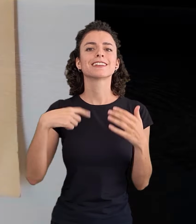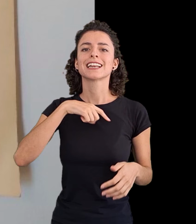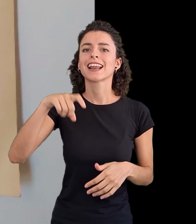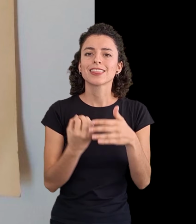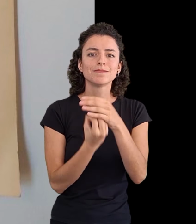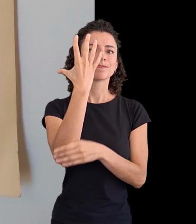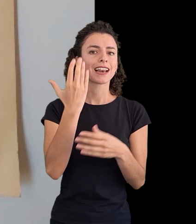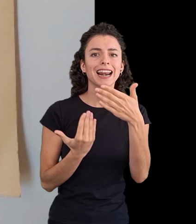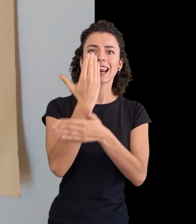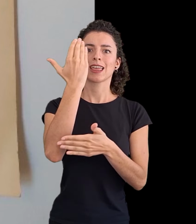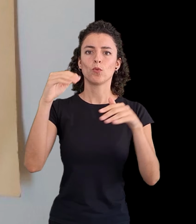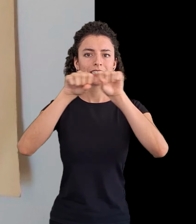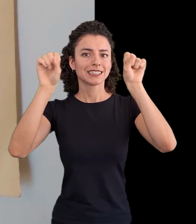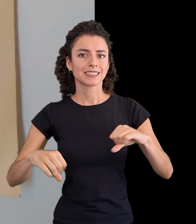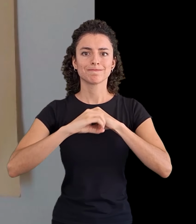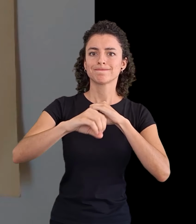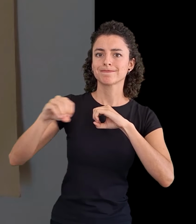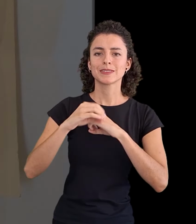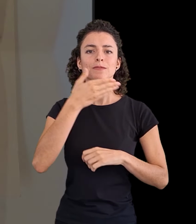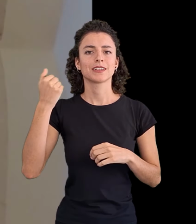infrastructure became ever so clear.